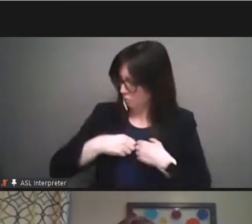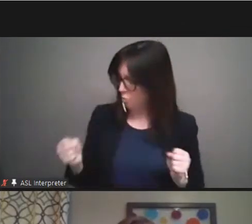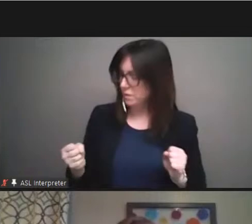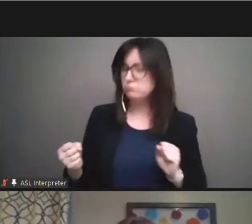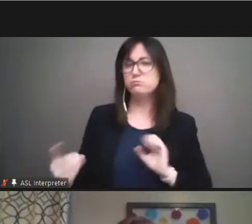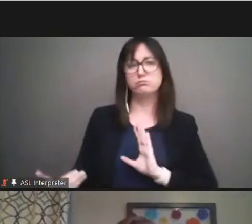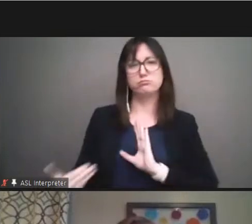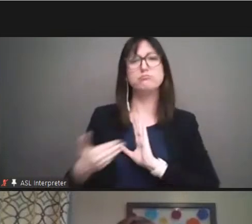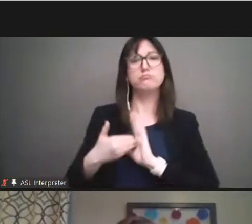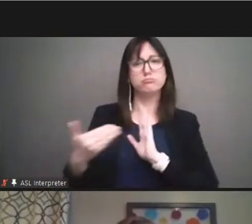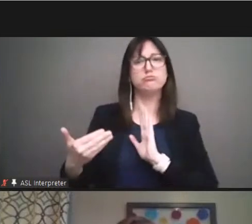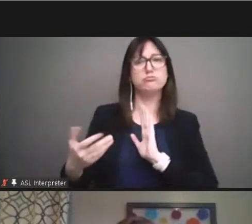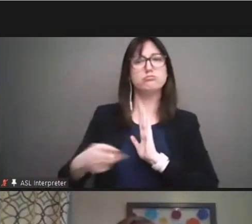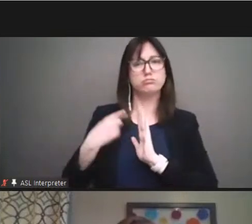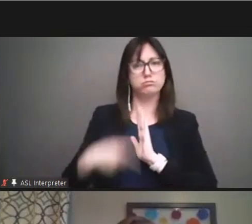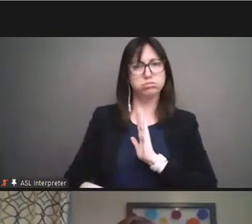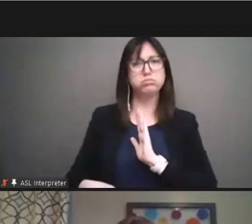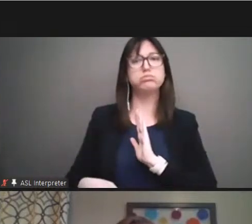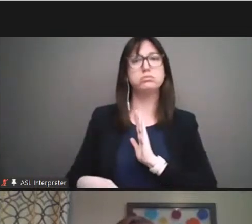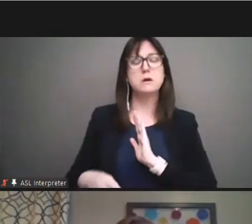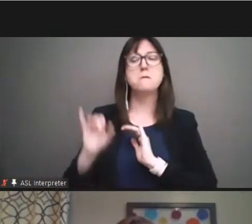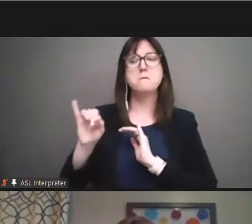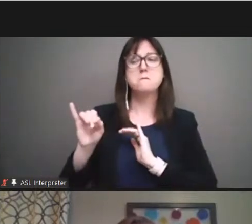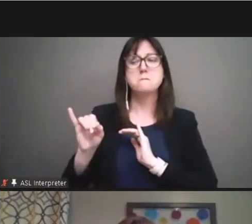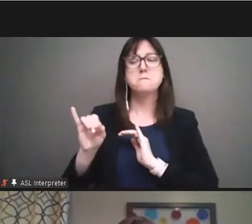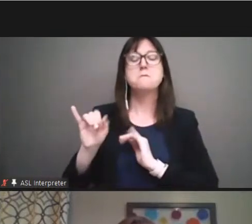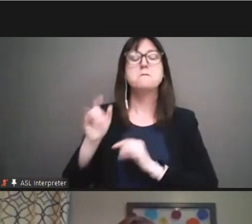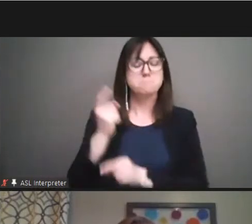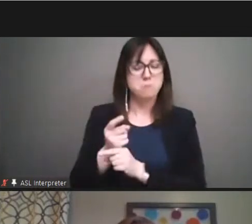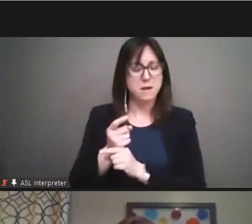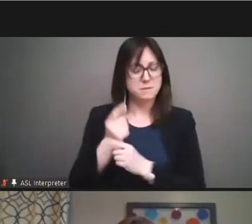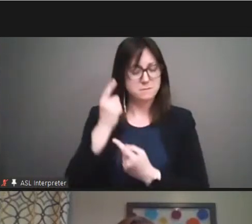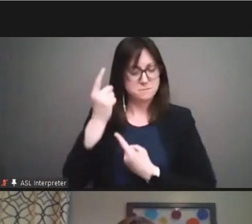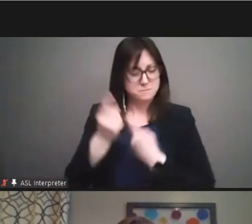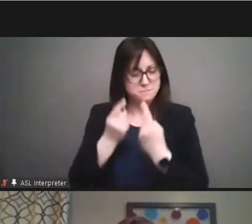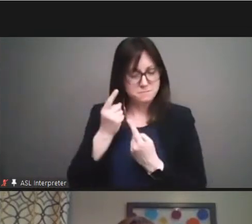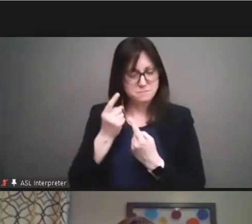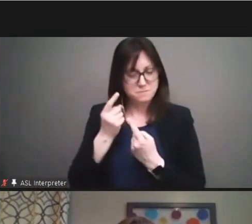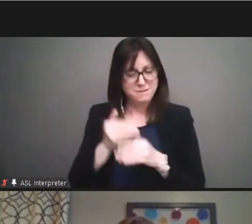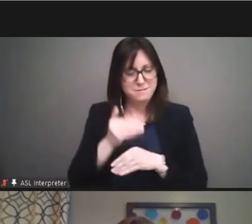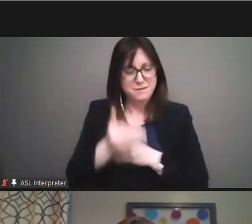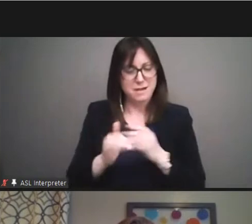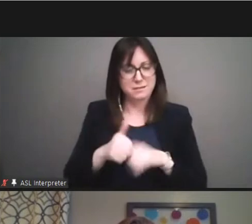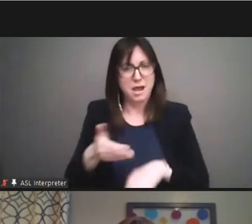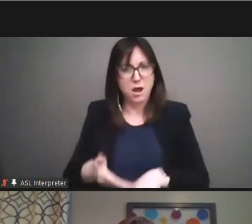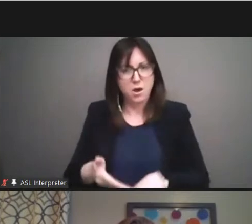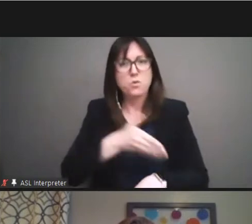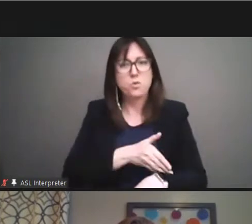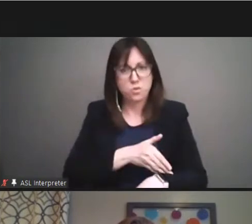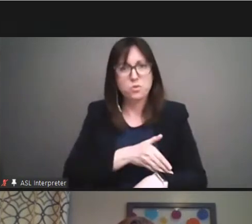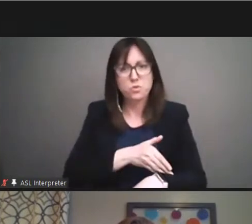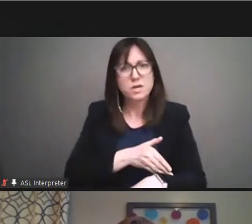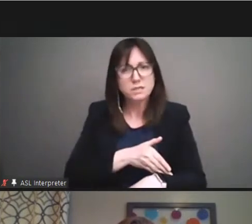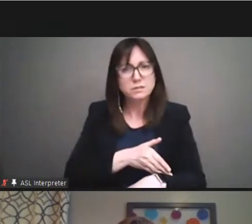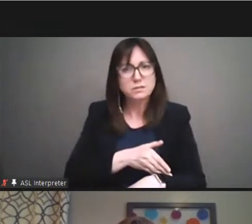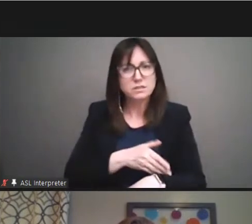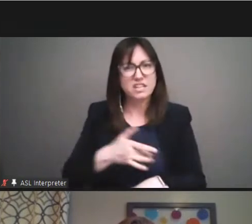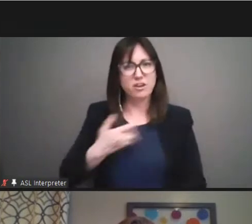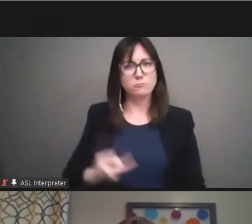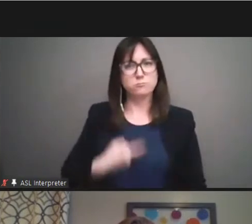it, reflect on it, and do our best to address the root of that criticism that was coming towards